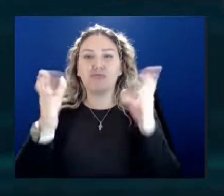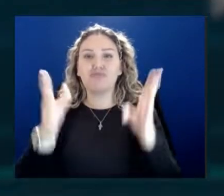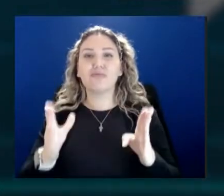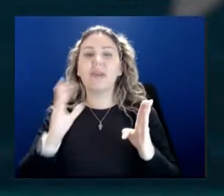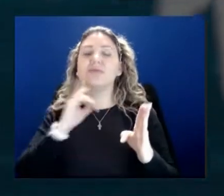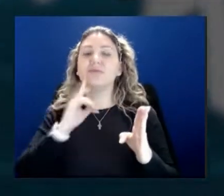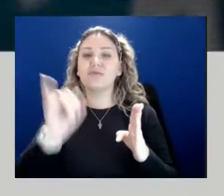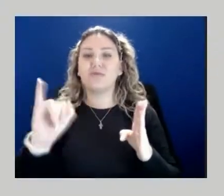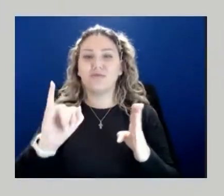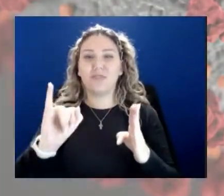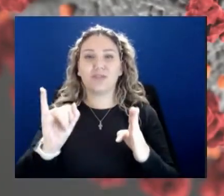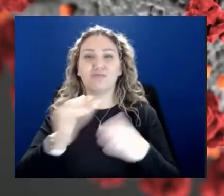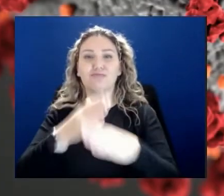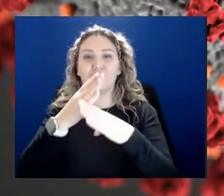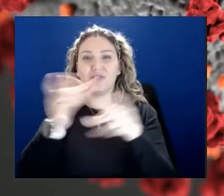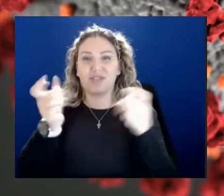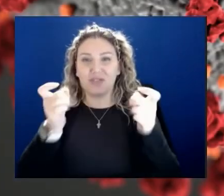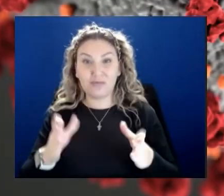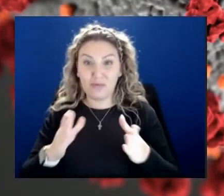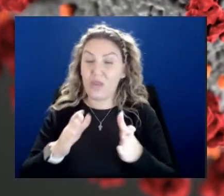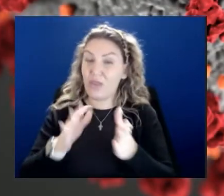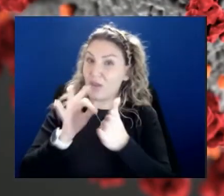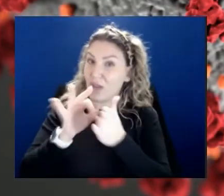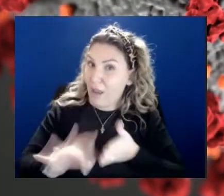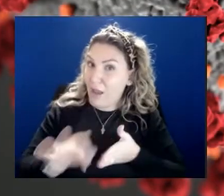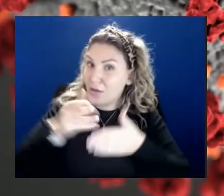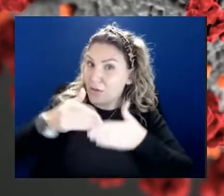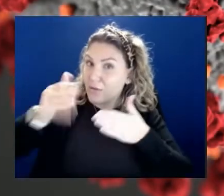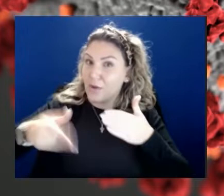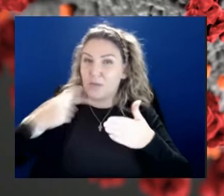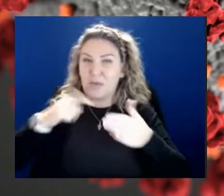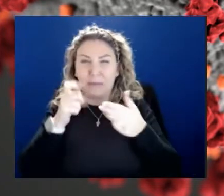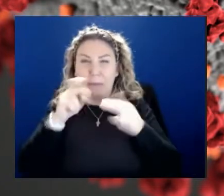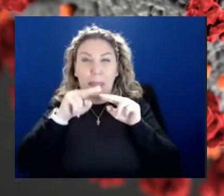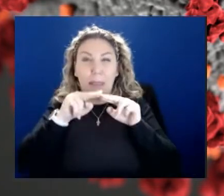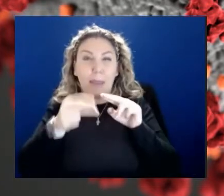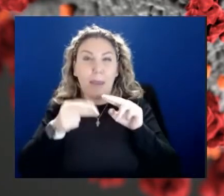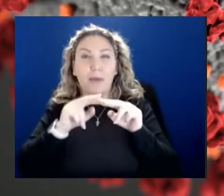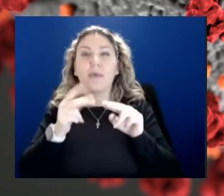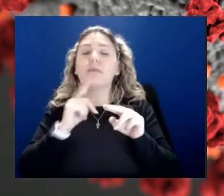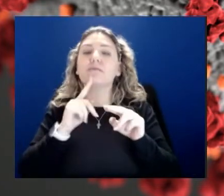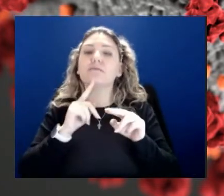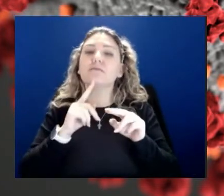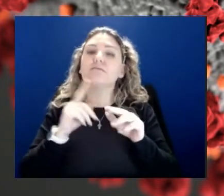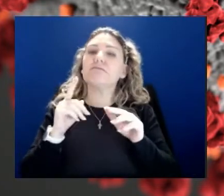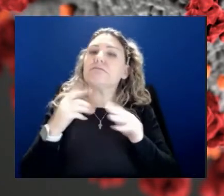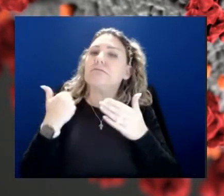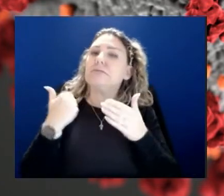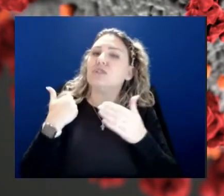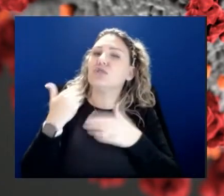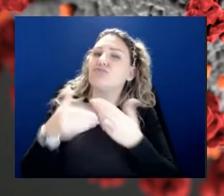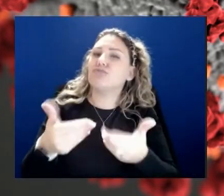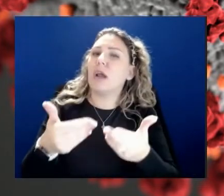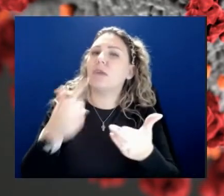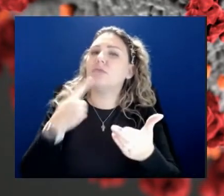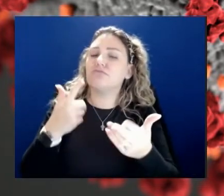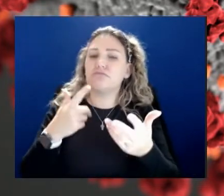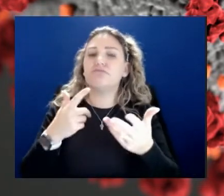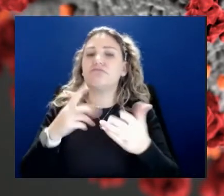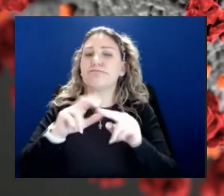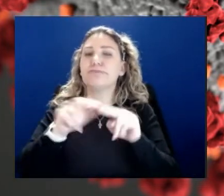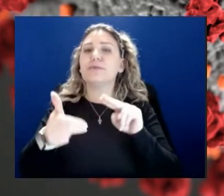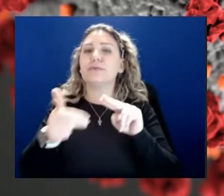over the weekend? I think we've gone down a little bit. I think the trend is going down, which is a good thing. Right now, 21